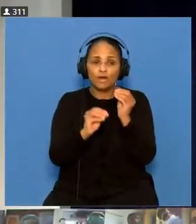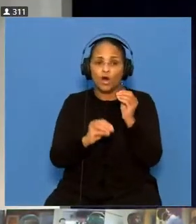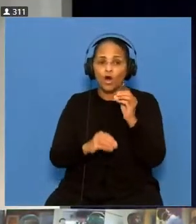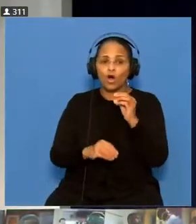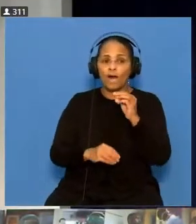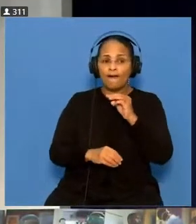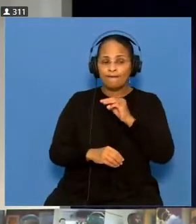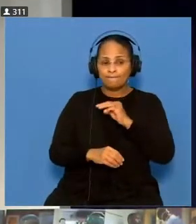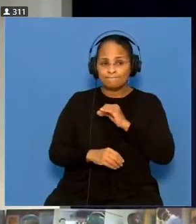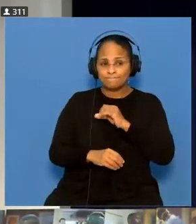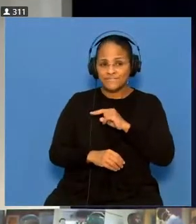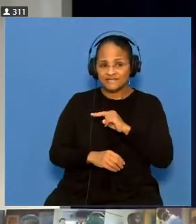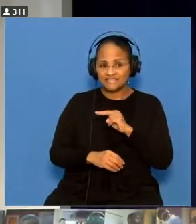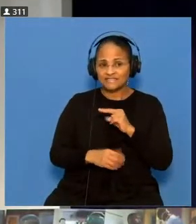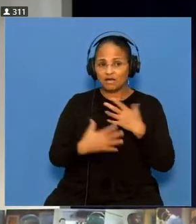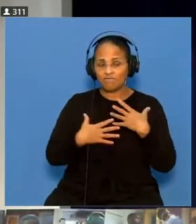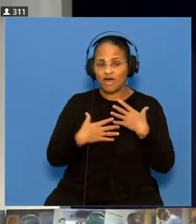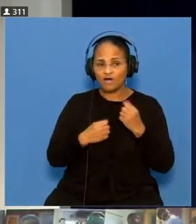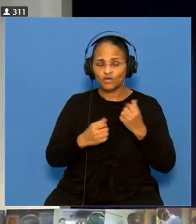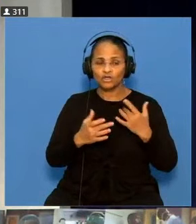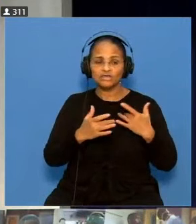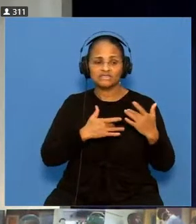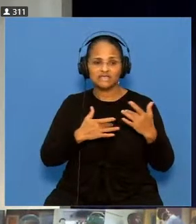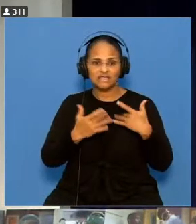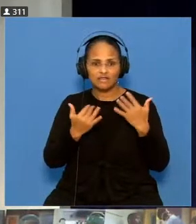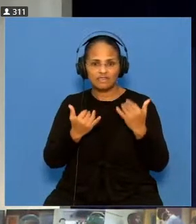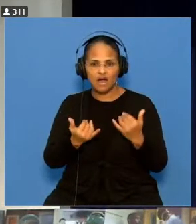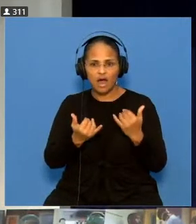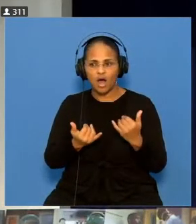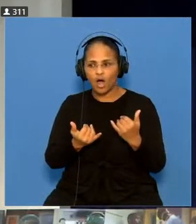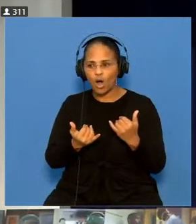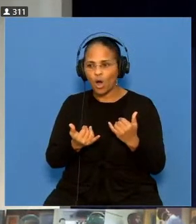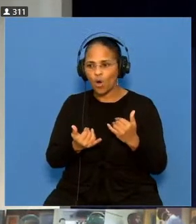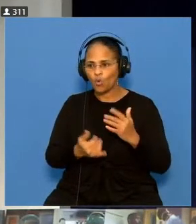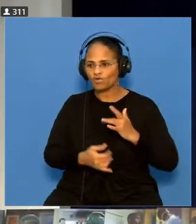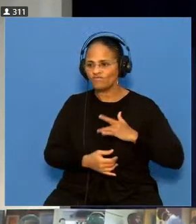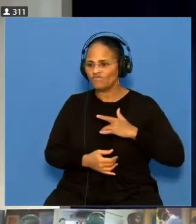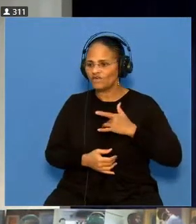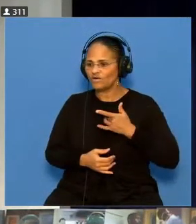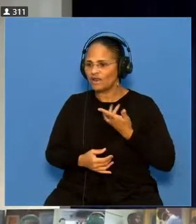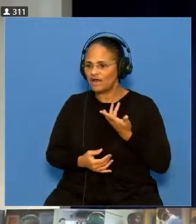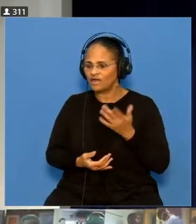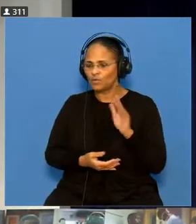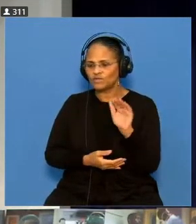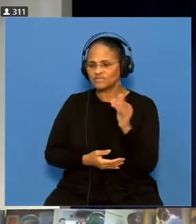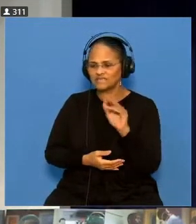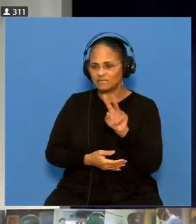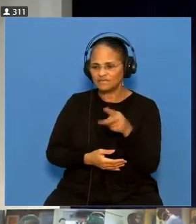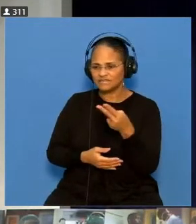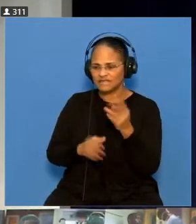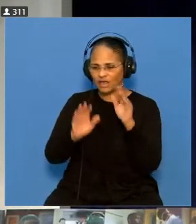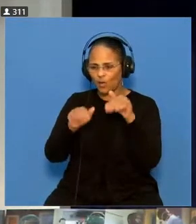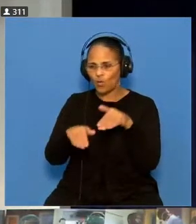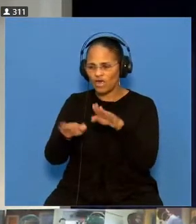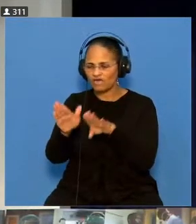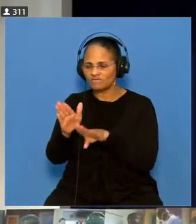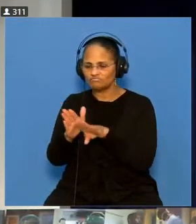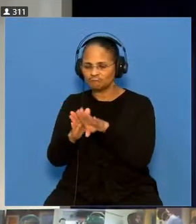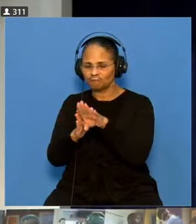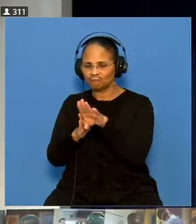Health, do you consider that we have turned the corner to the second wave of cases that we've been